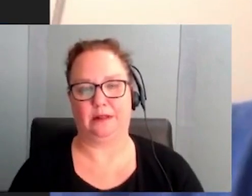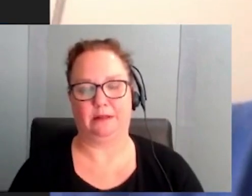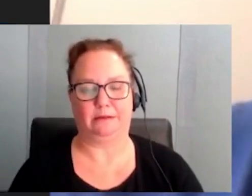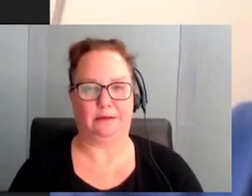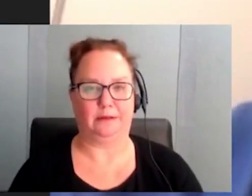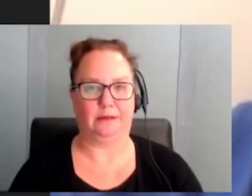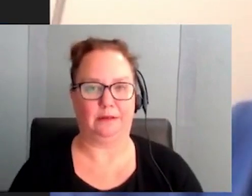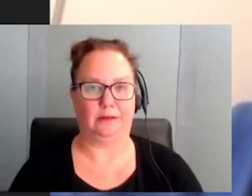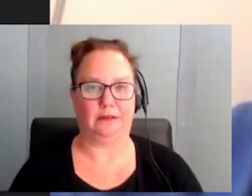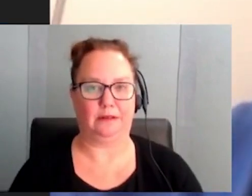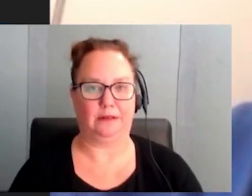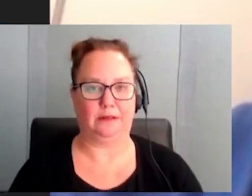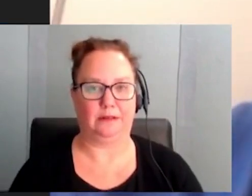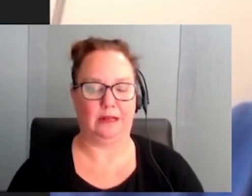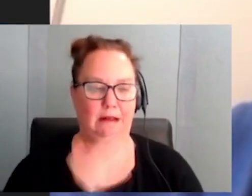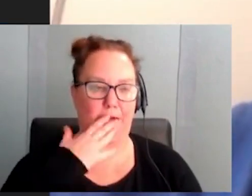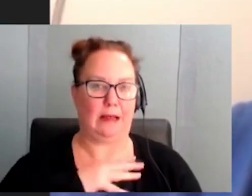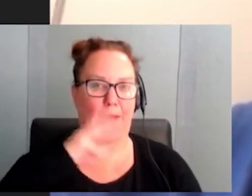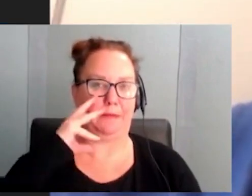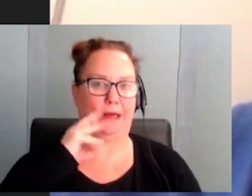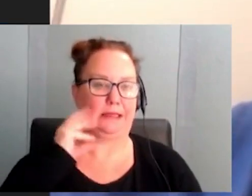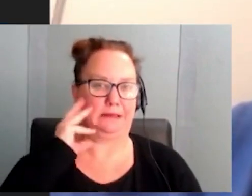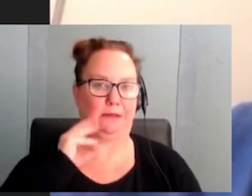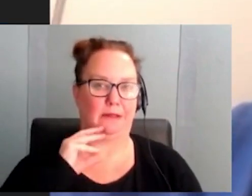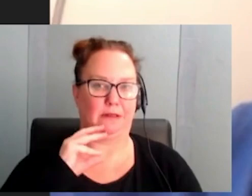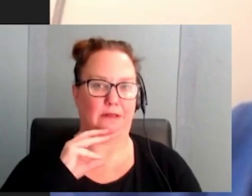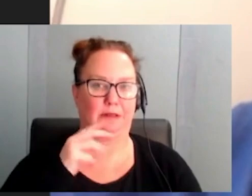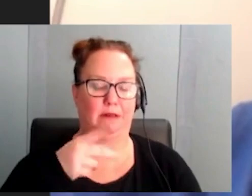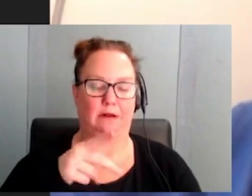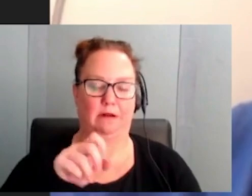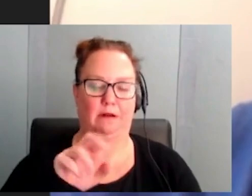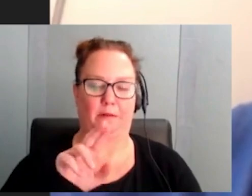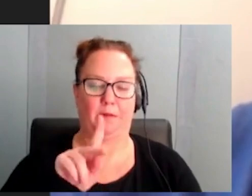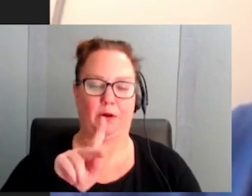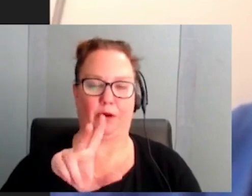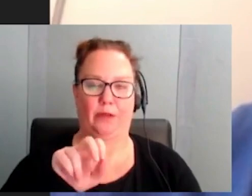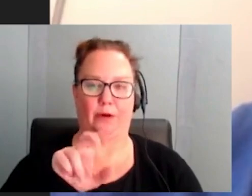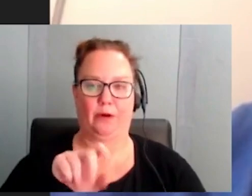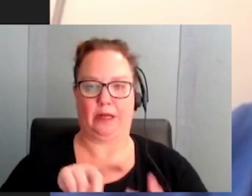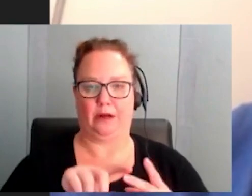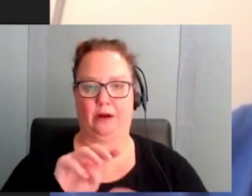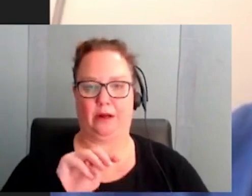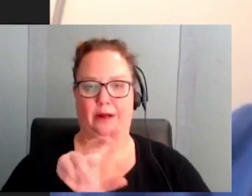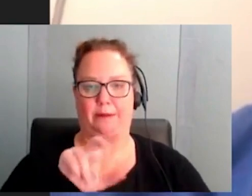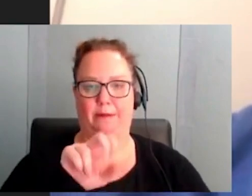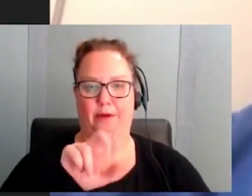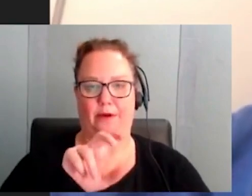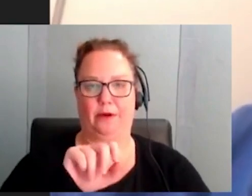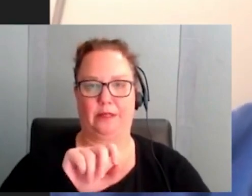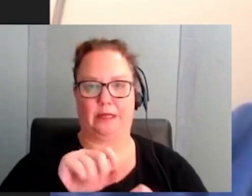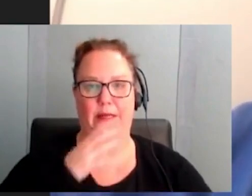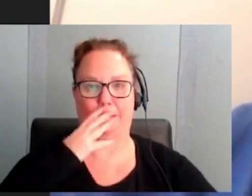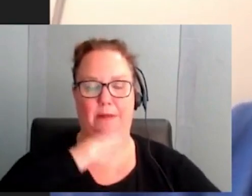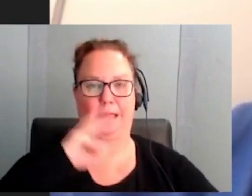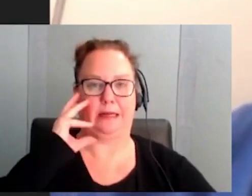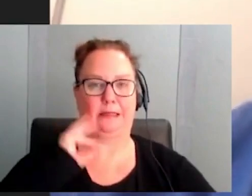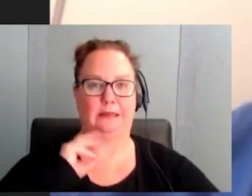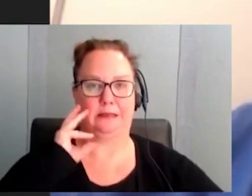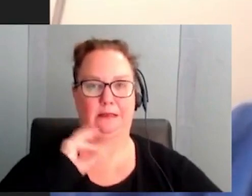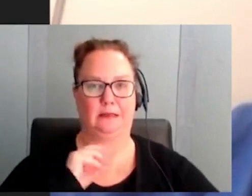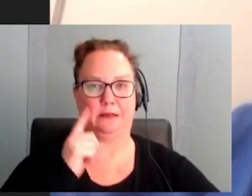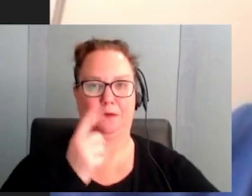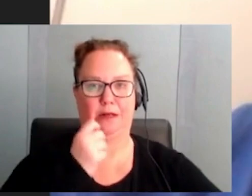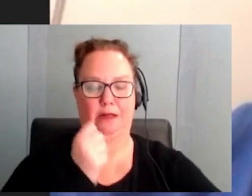I had a very bad experience with some Perk 30s, M30s, whatever you'd like to call them, a year